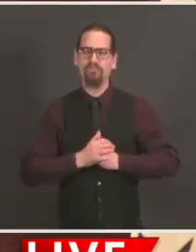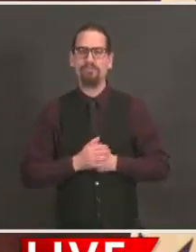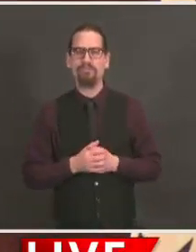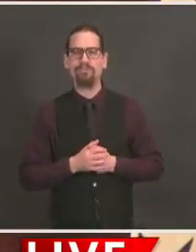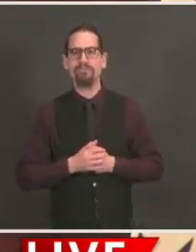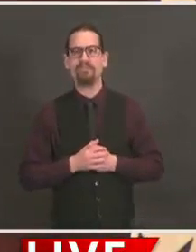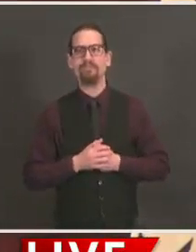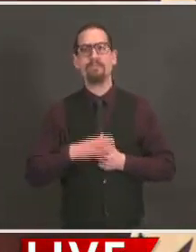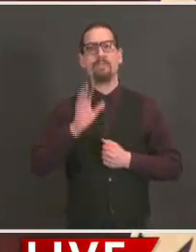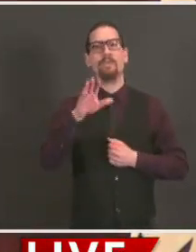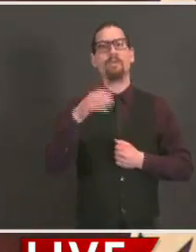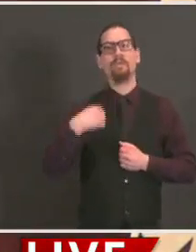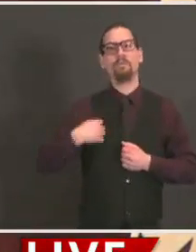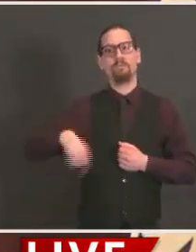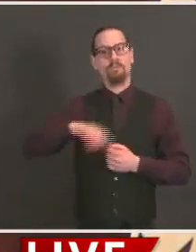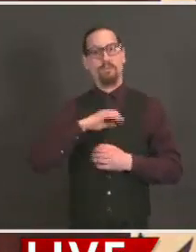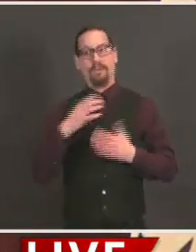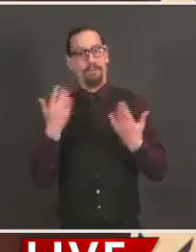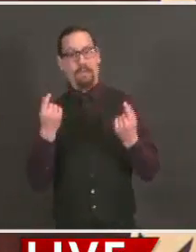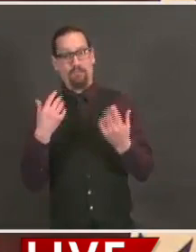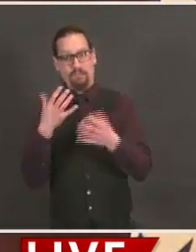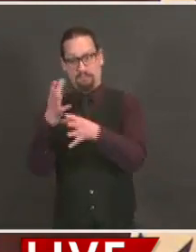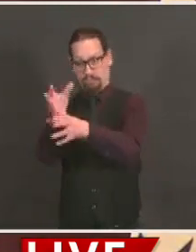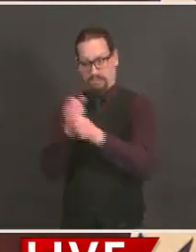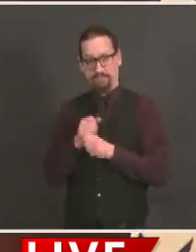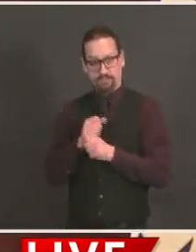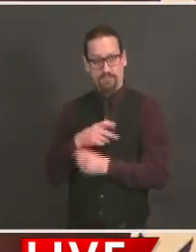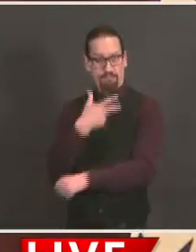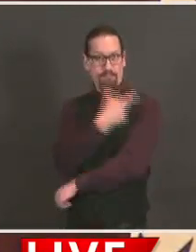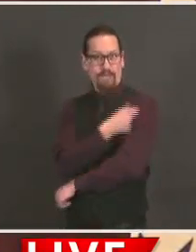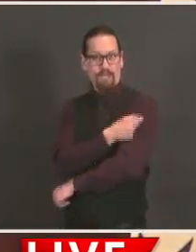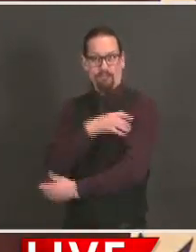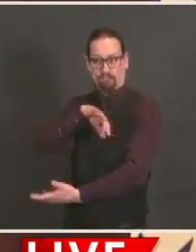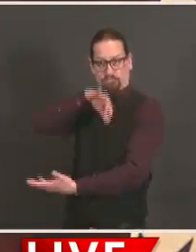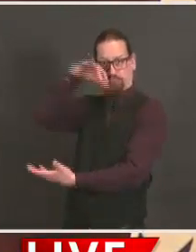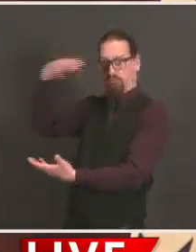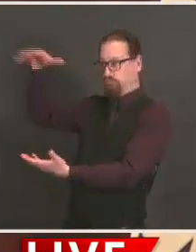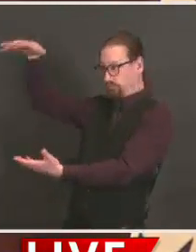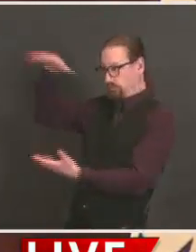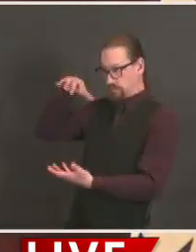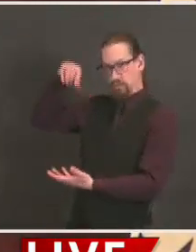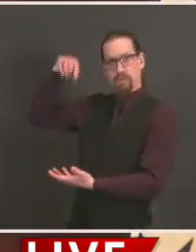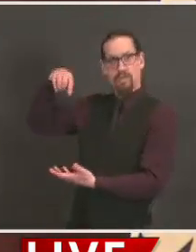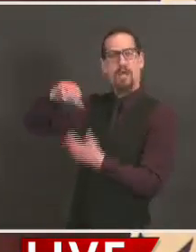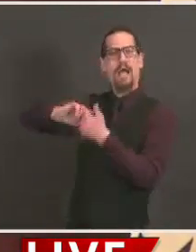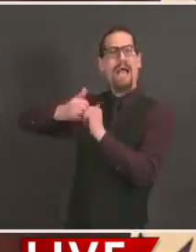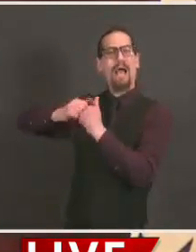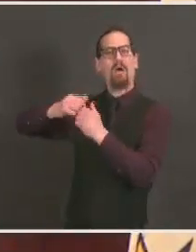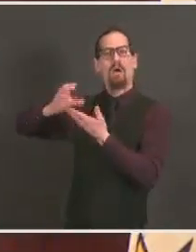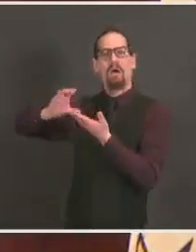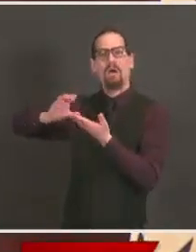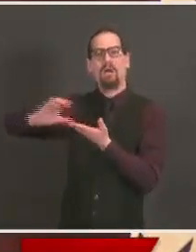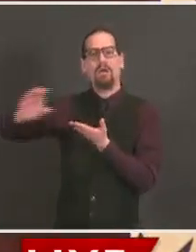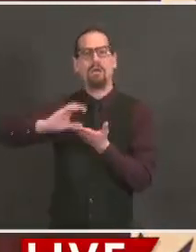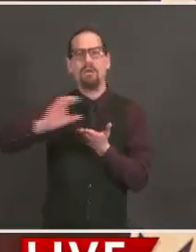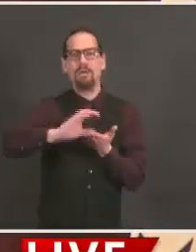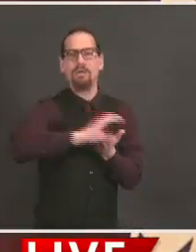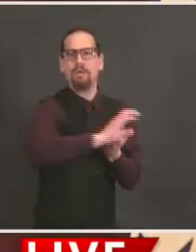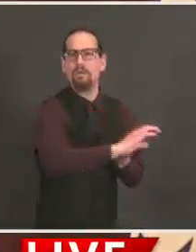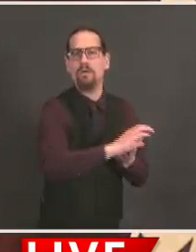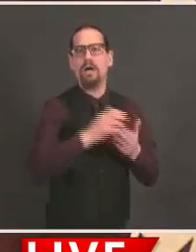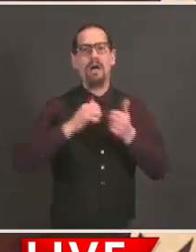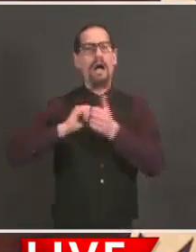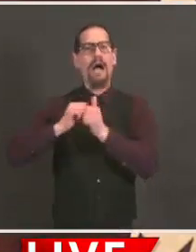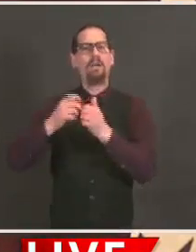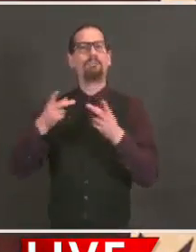of vaccine and are evaluating how we can get more people vaccinated more quickly. We know that that's